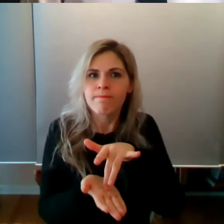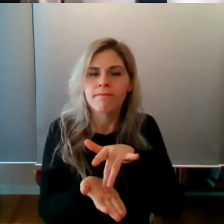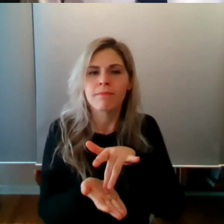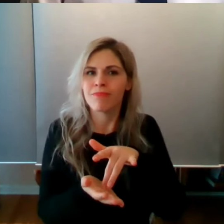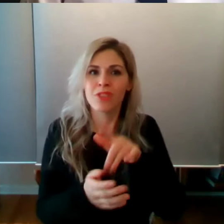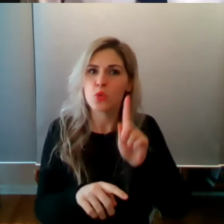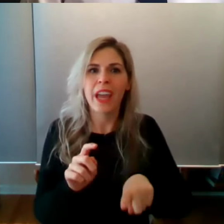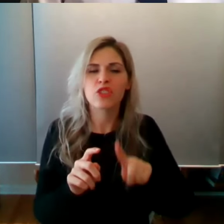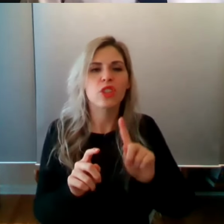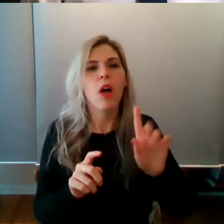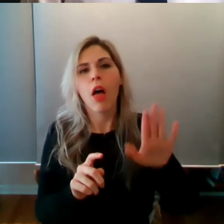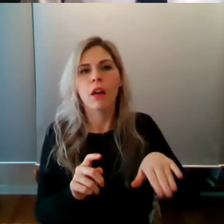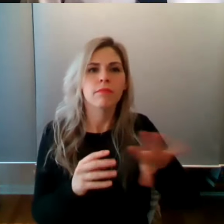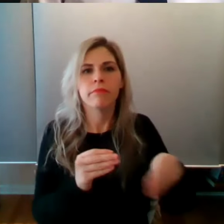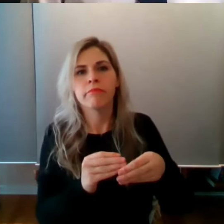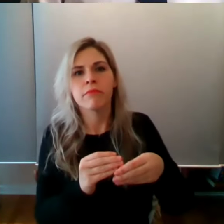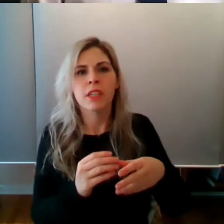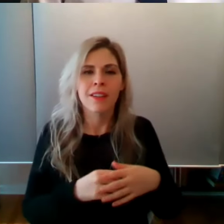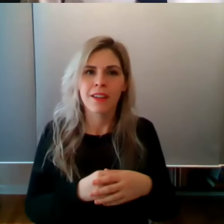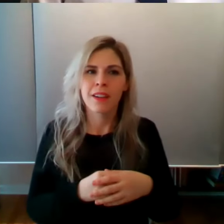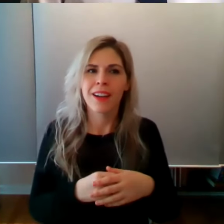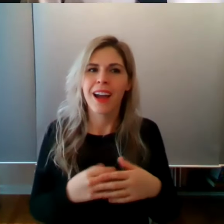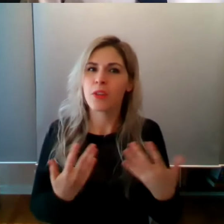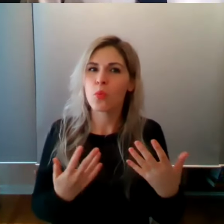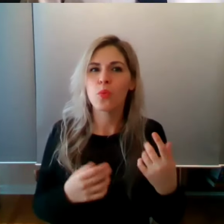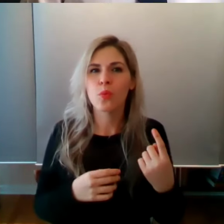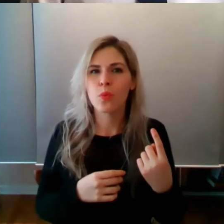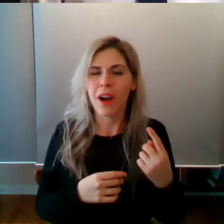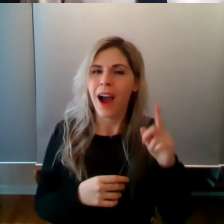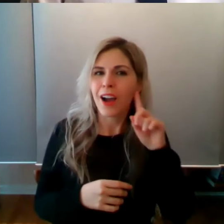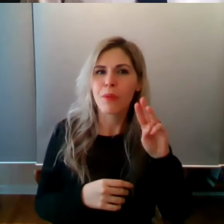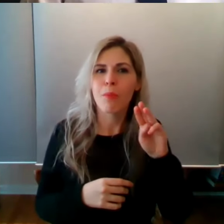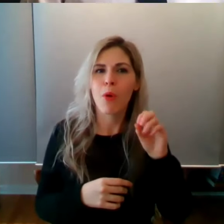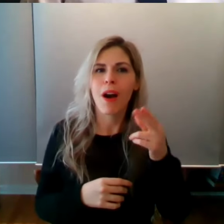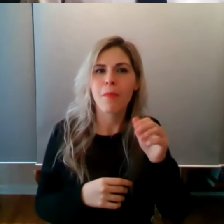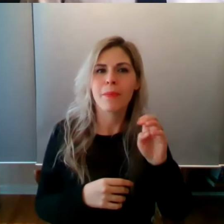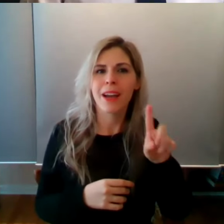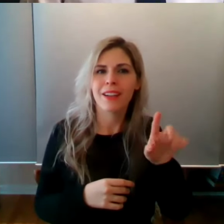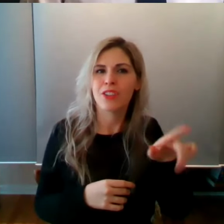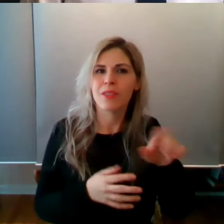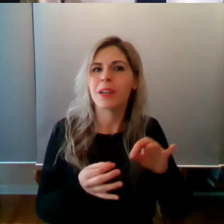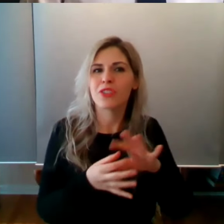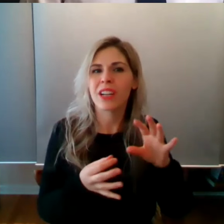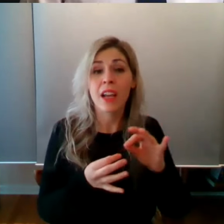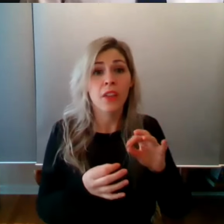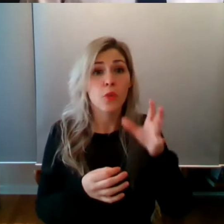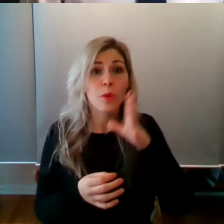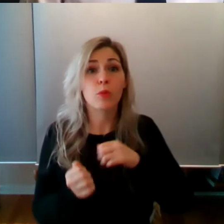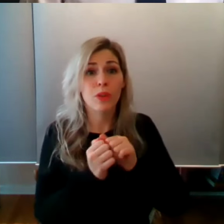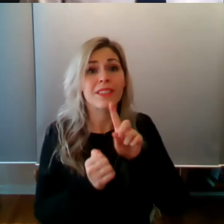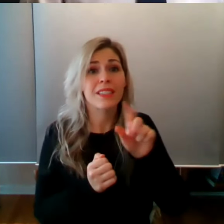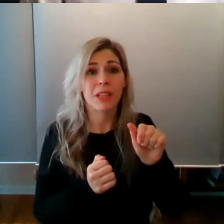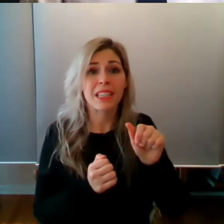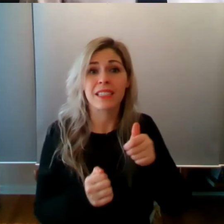of encapsulates that I heard Risakat Mohamed say from the Women with Disabilities Self-Reliance Foundation